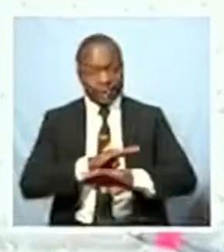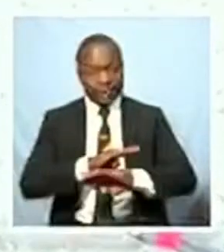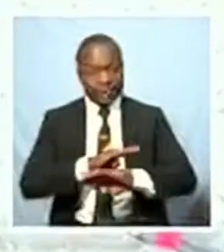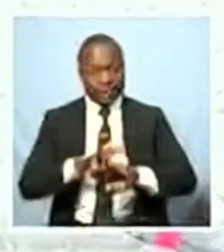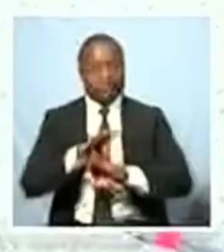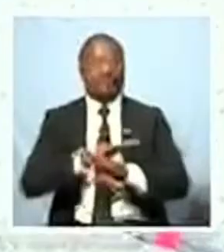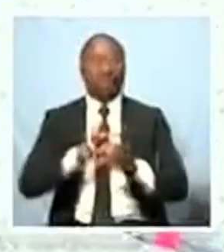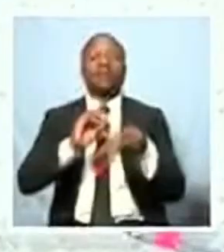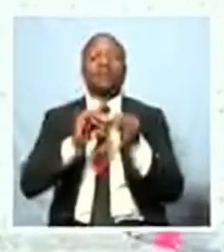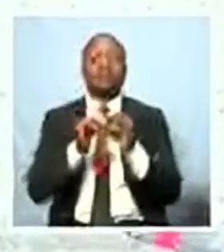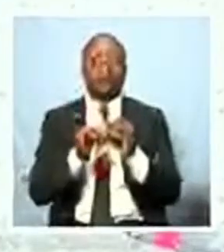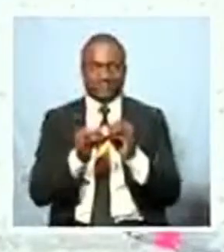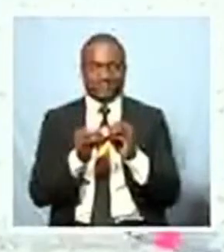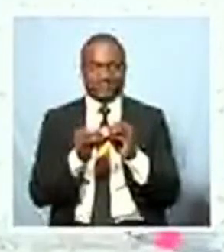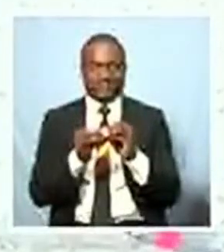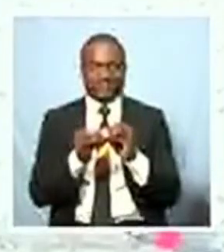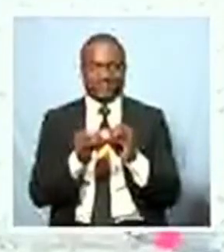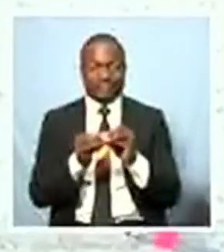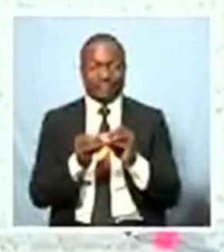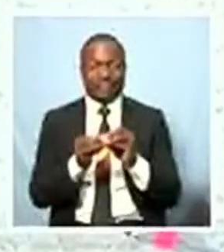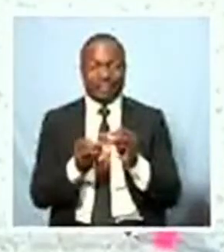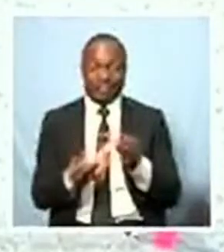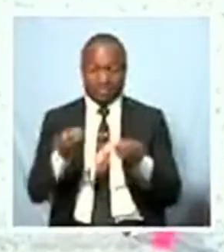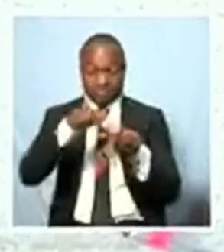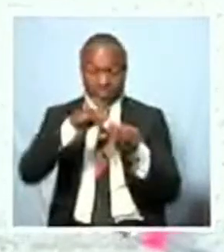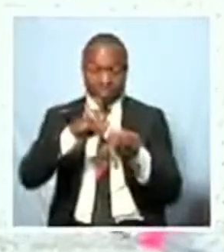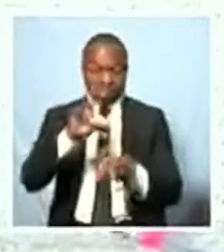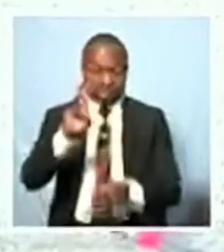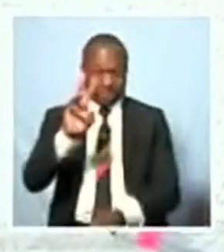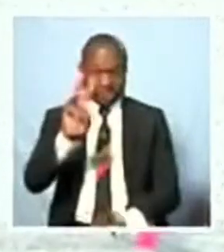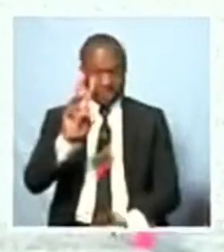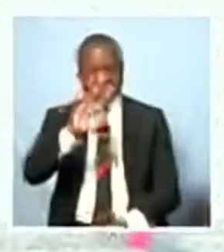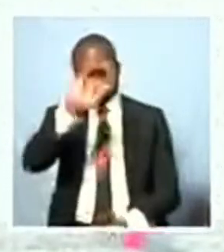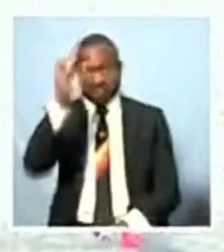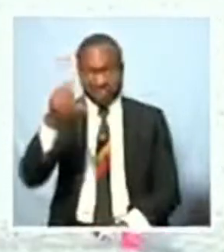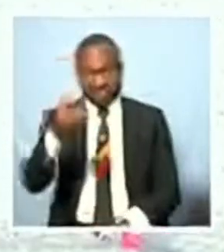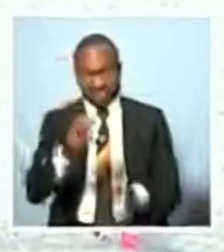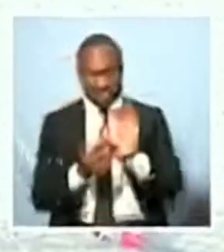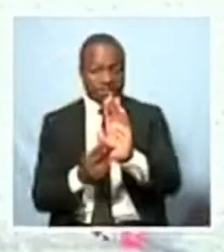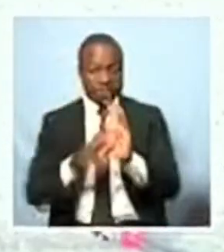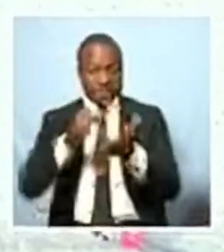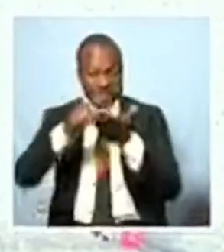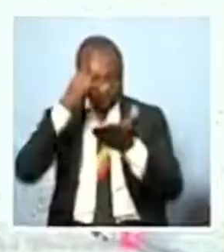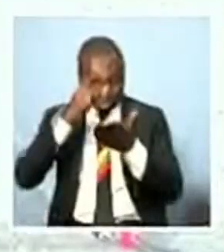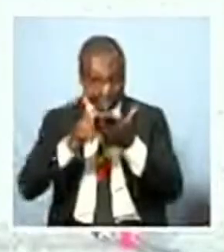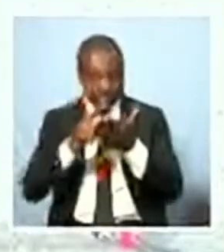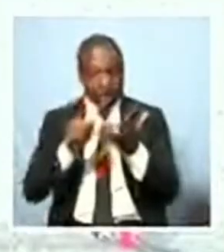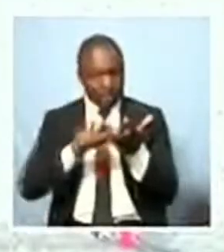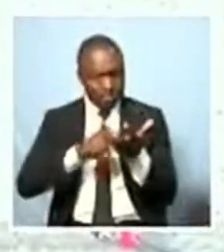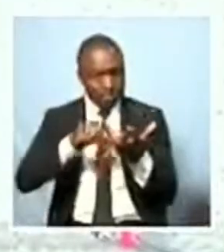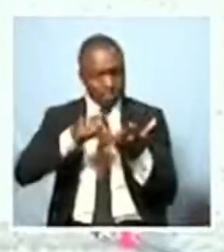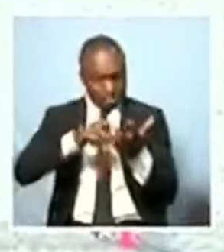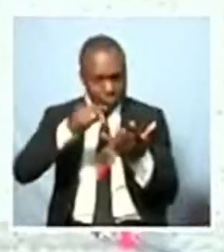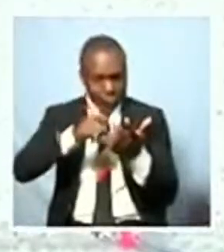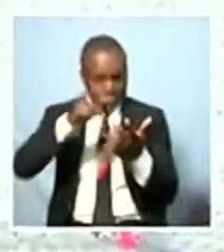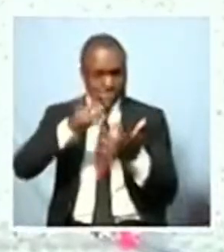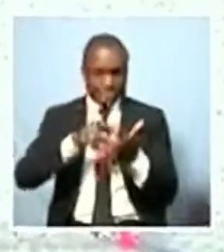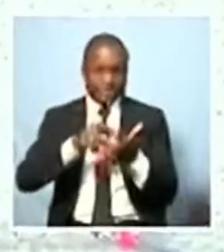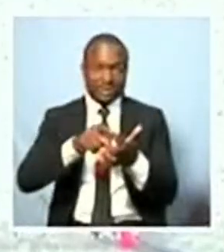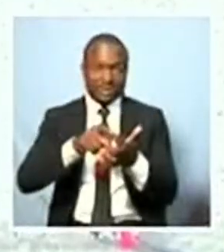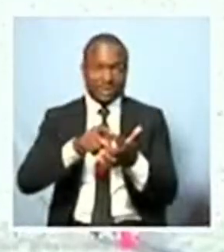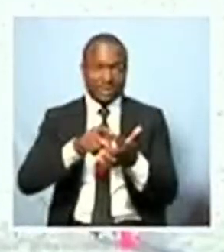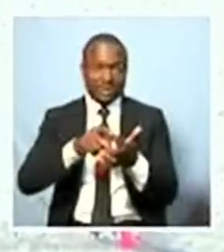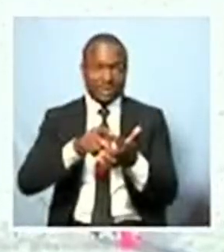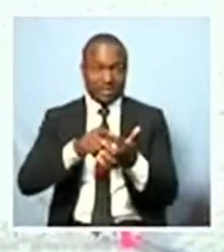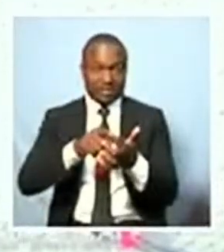numeracy foundations. And then in addition, 62% indicated that learners are able to count forward and